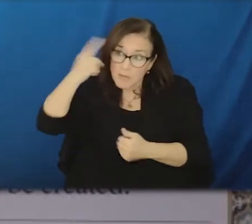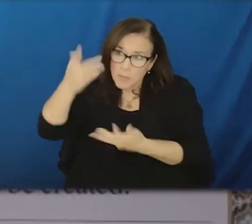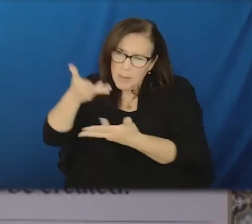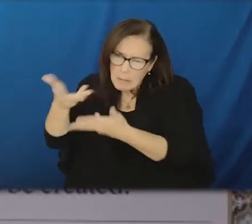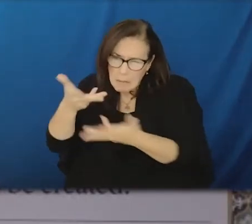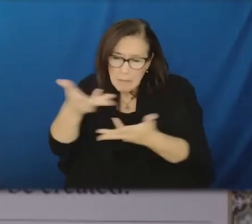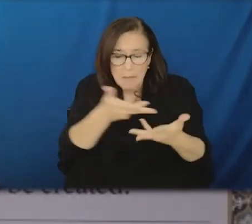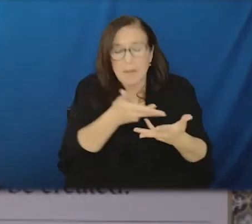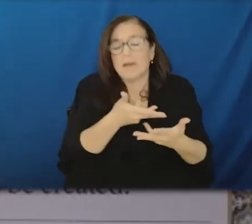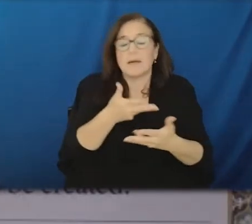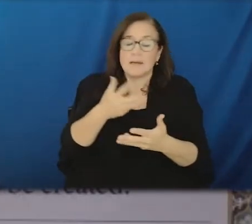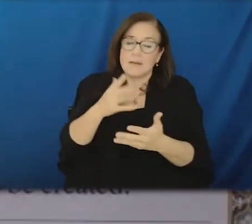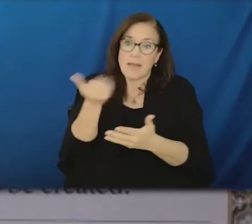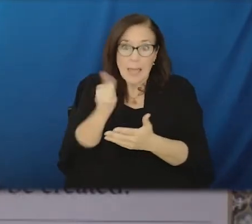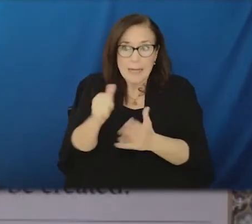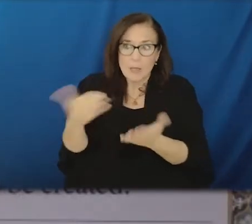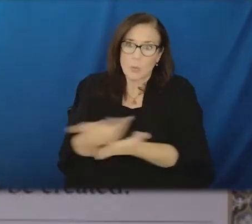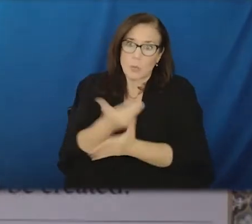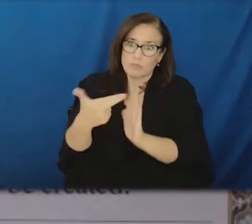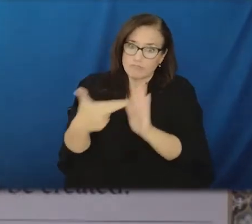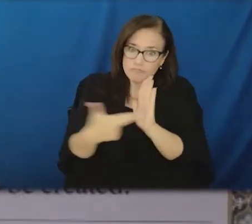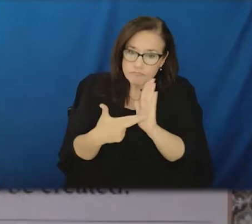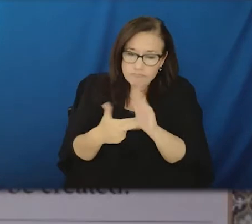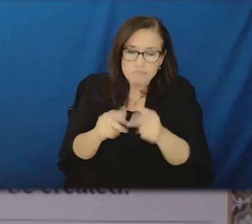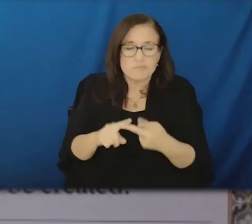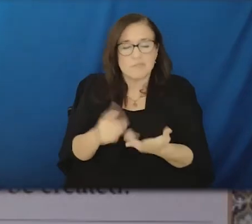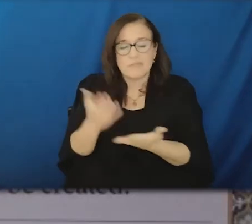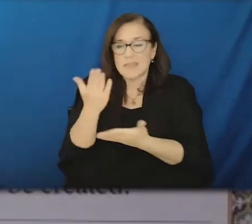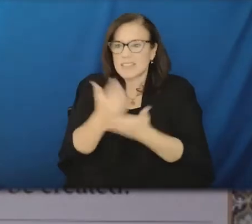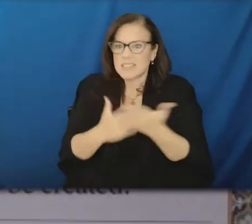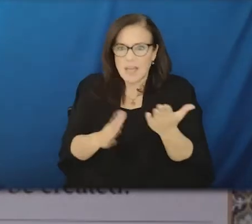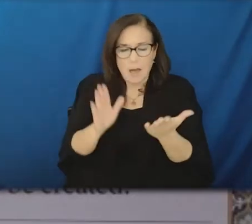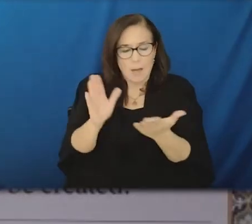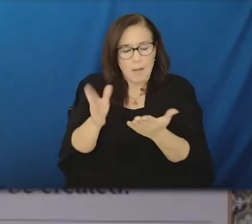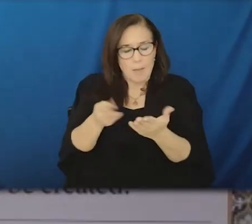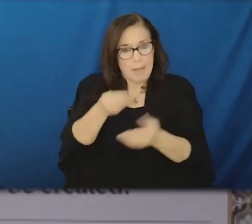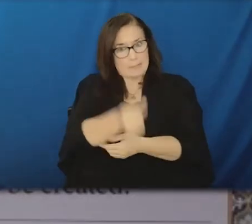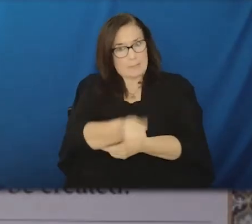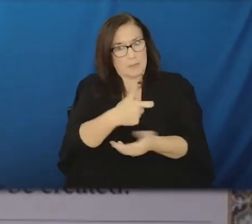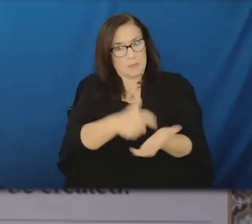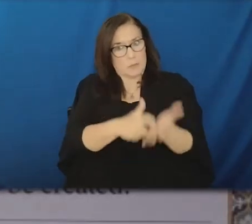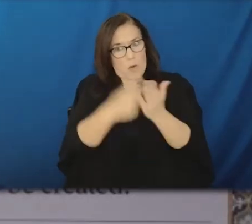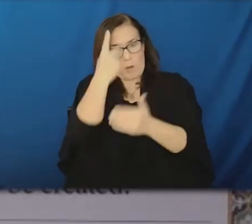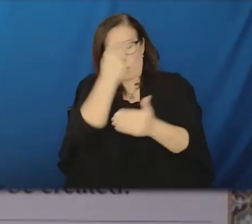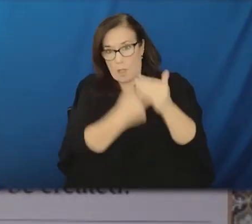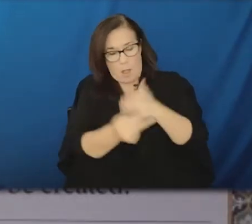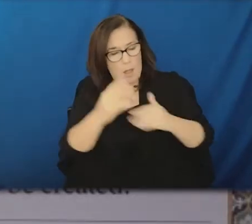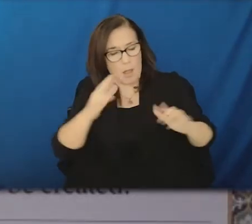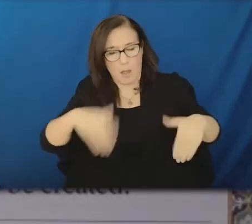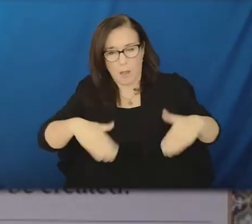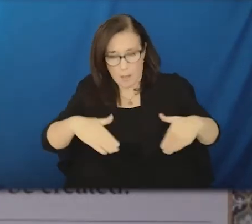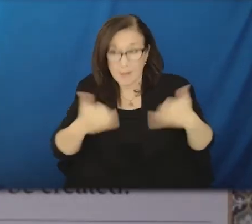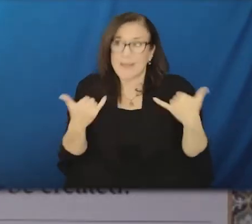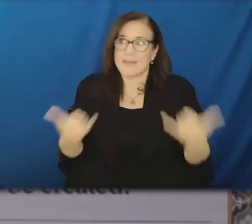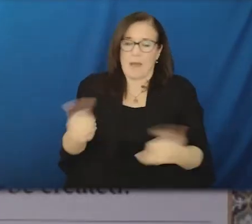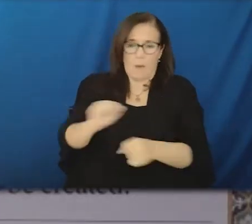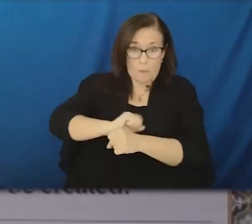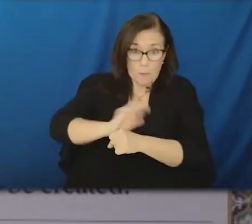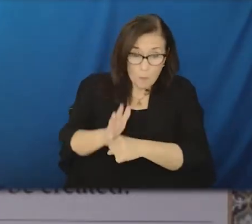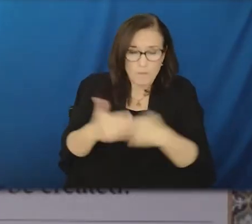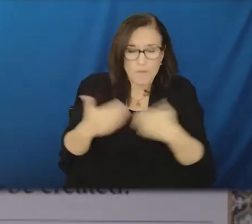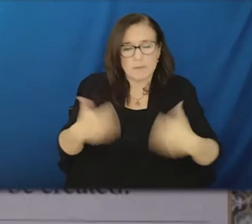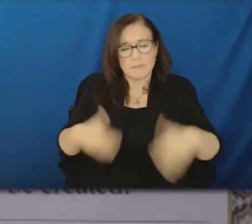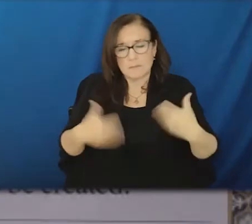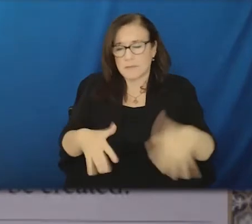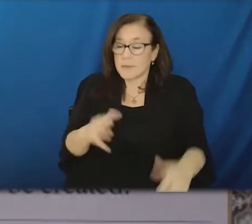and regulations, unforeseen expenses, and now the pandemic. So Meg, we are so grateful for